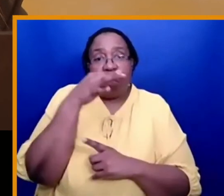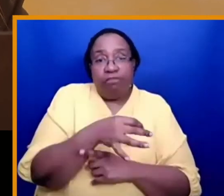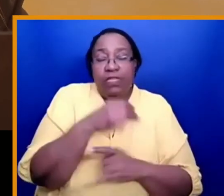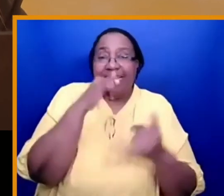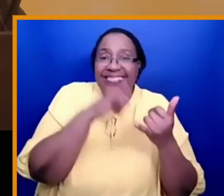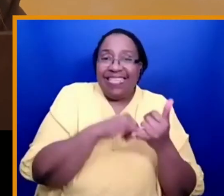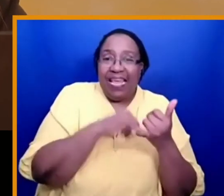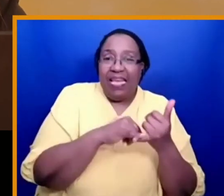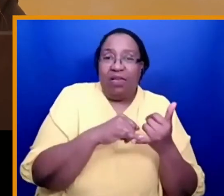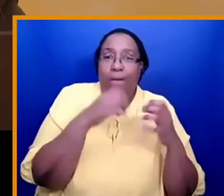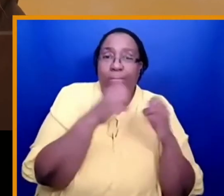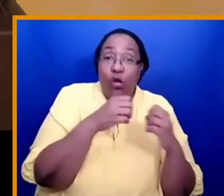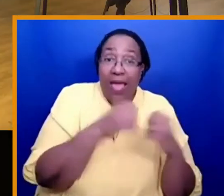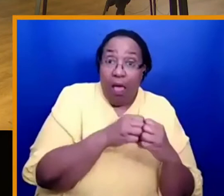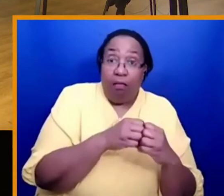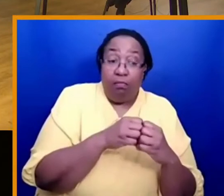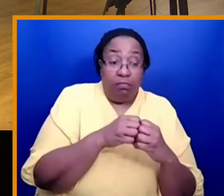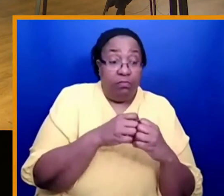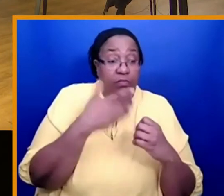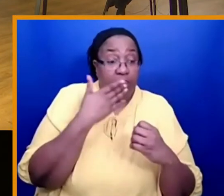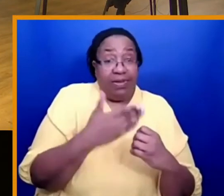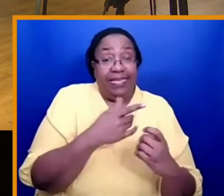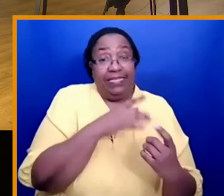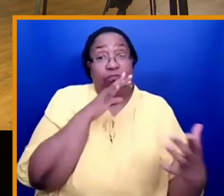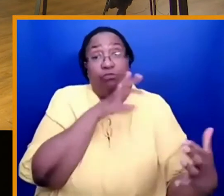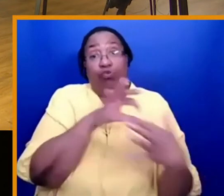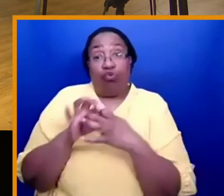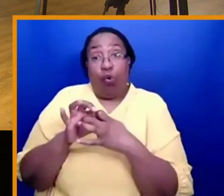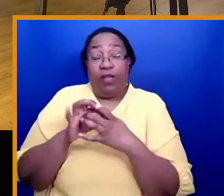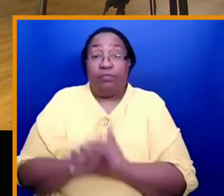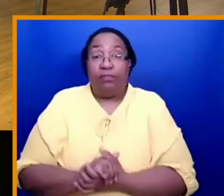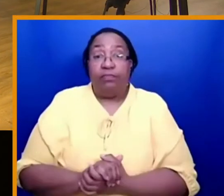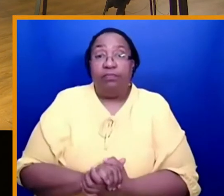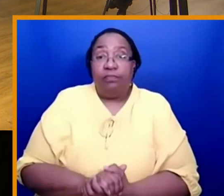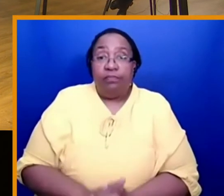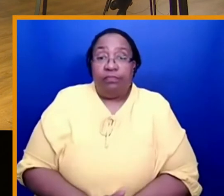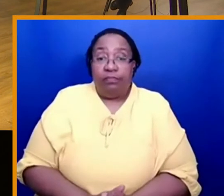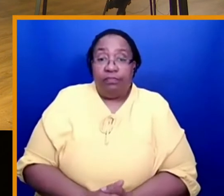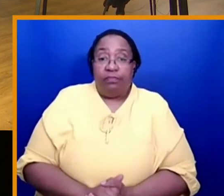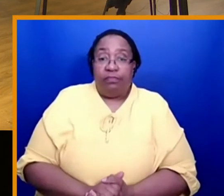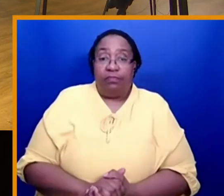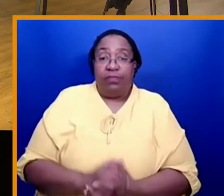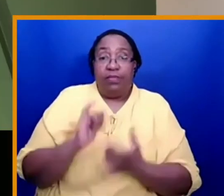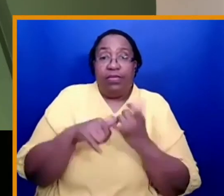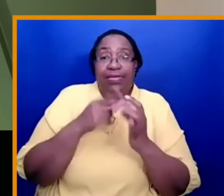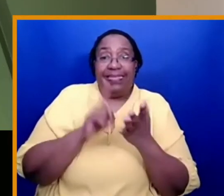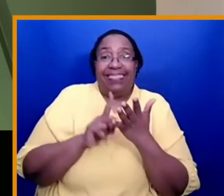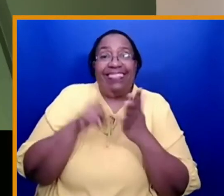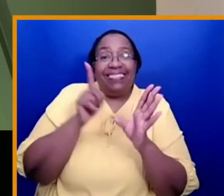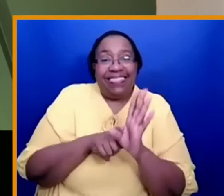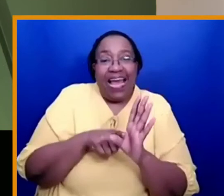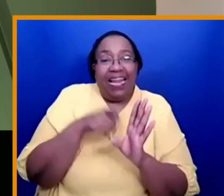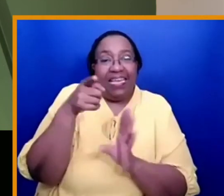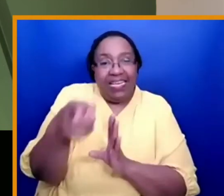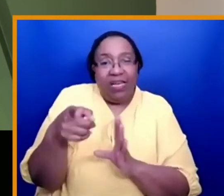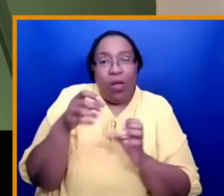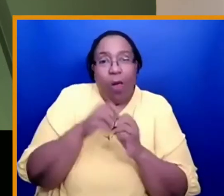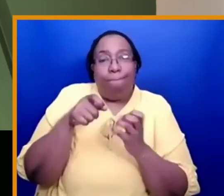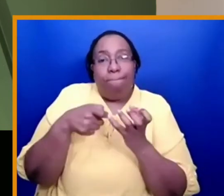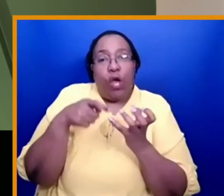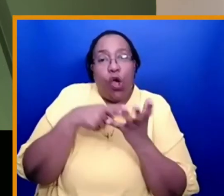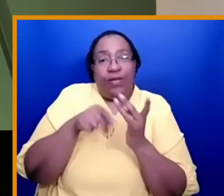Alex Kimmins please stand by? Thank you. Sally. Thanks very much, Cara. And thank you to Tom and the Young